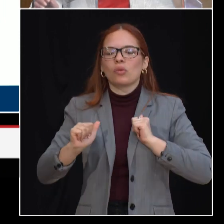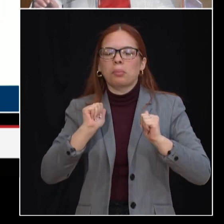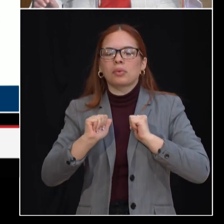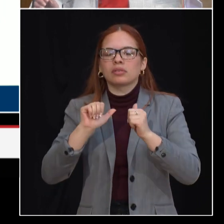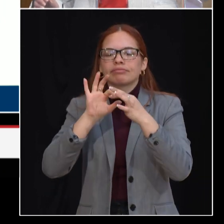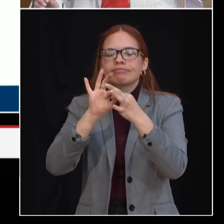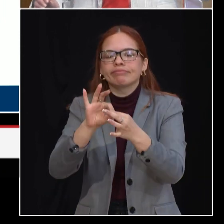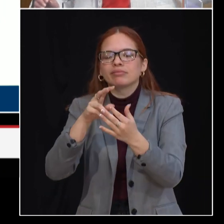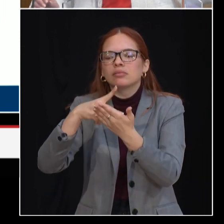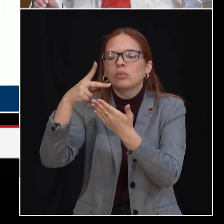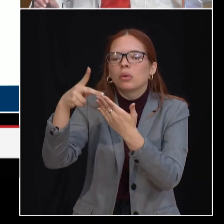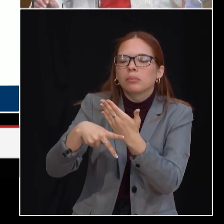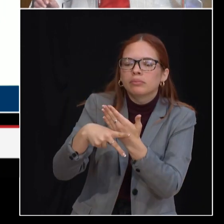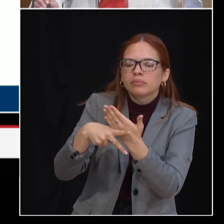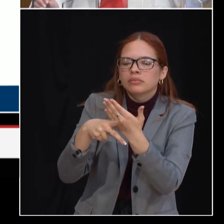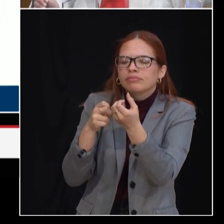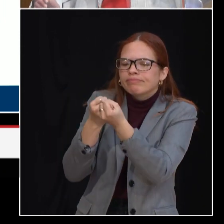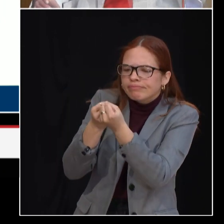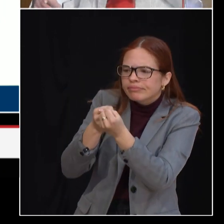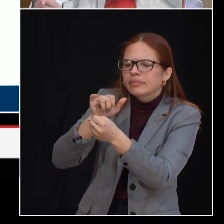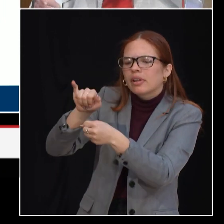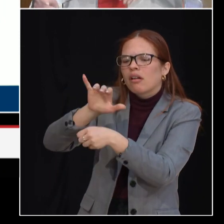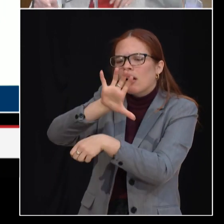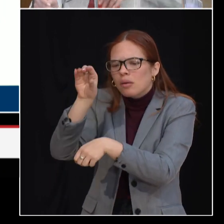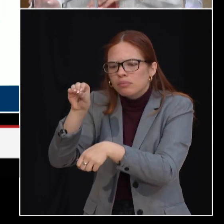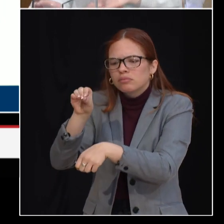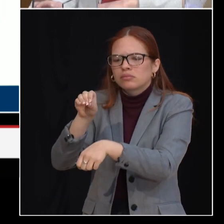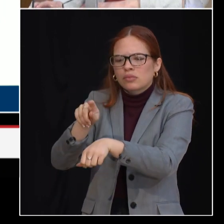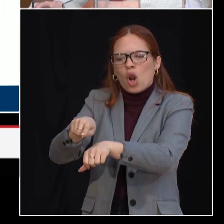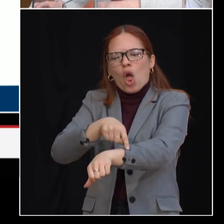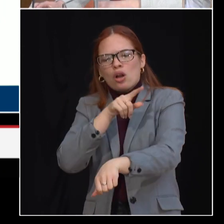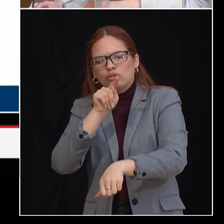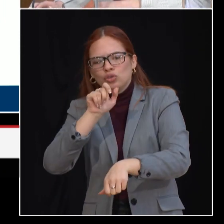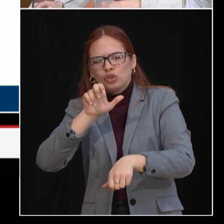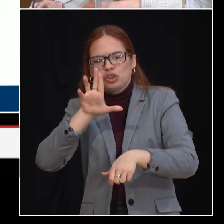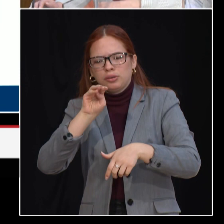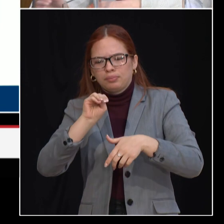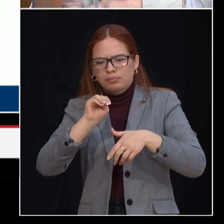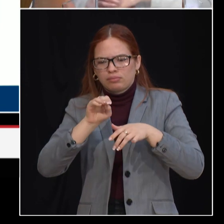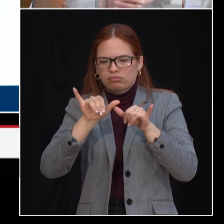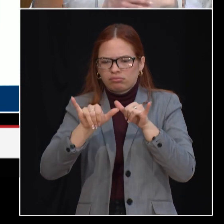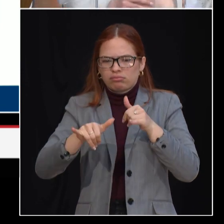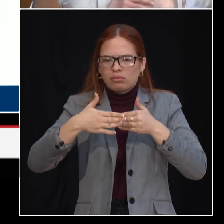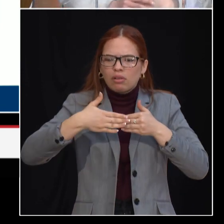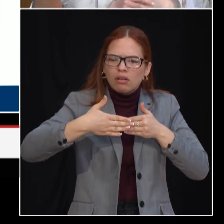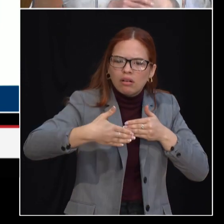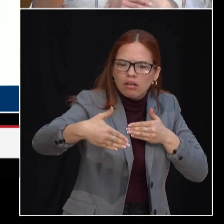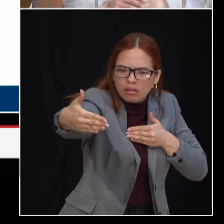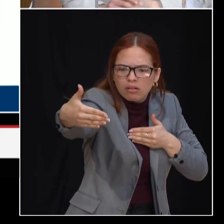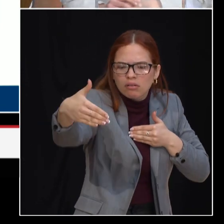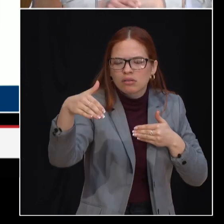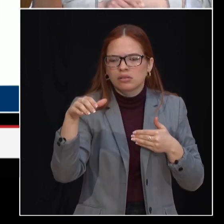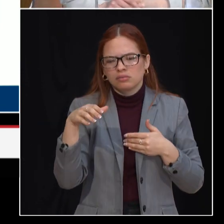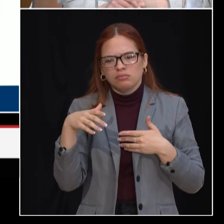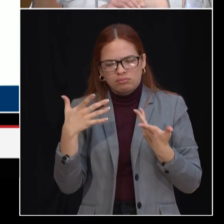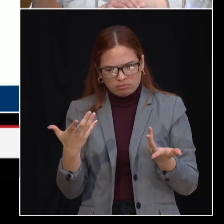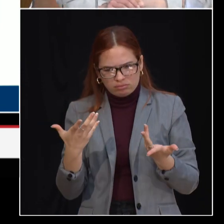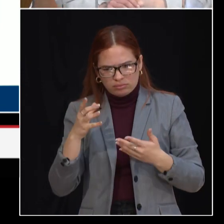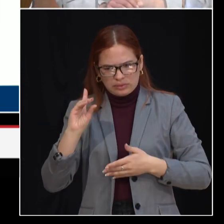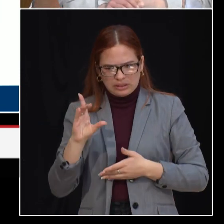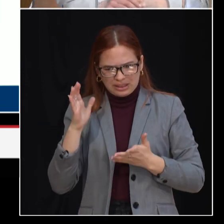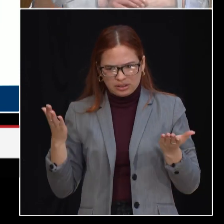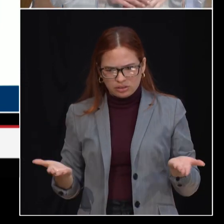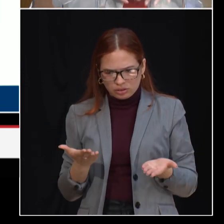commit long-term to locating in DC. All right? Today, I am really happy